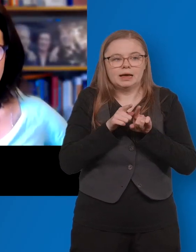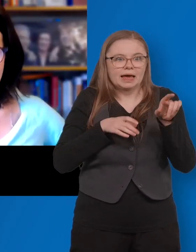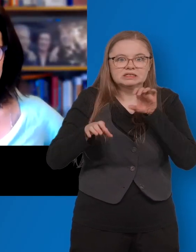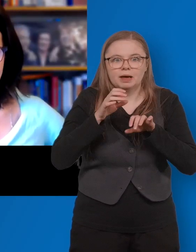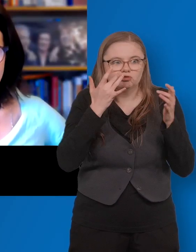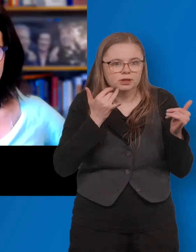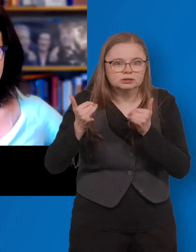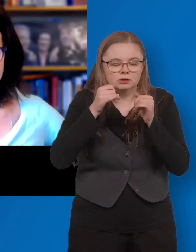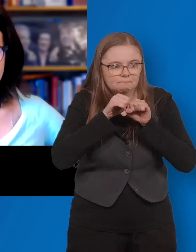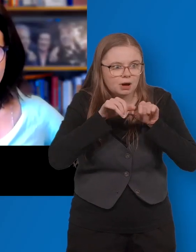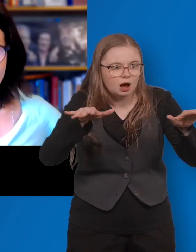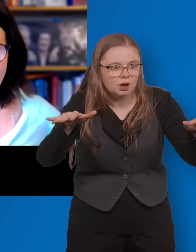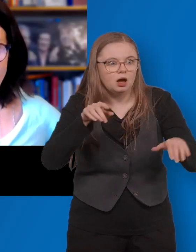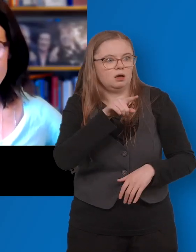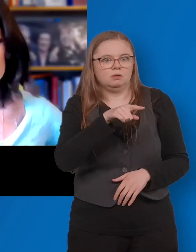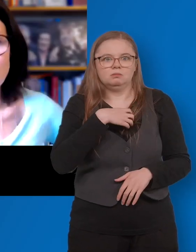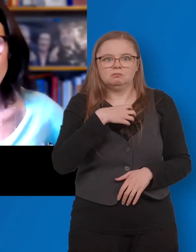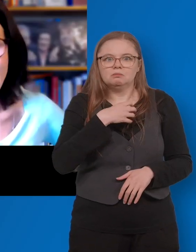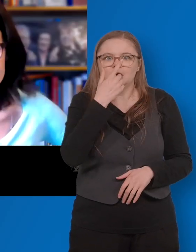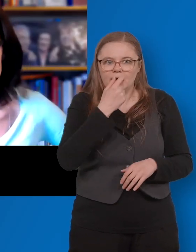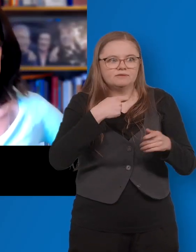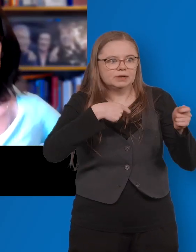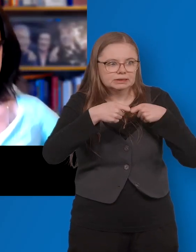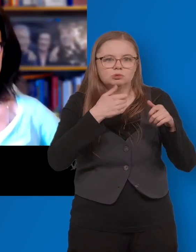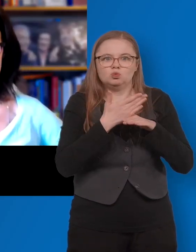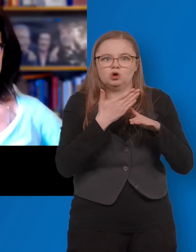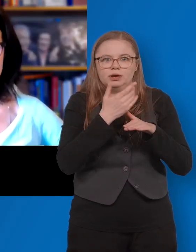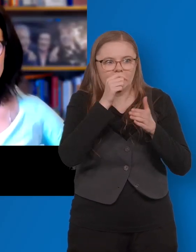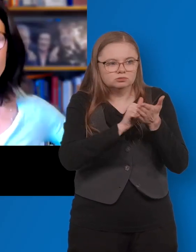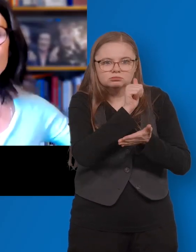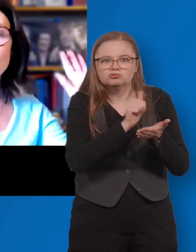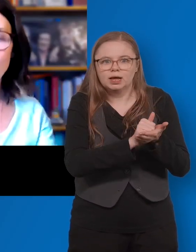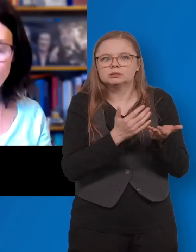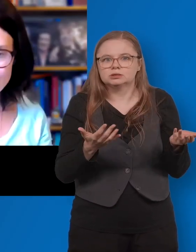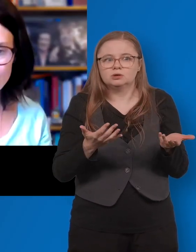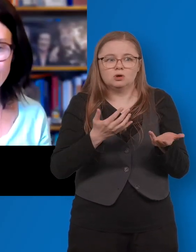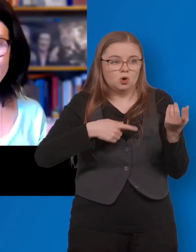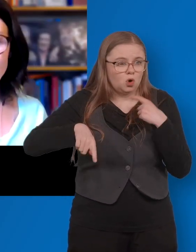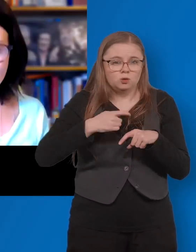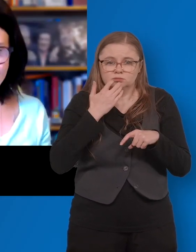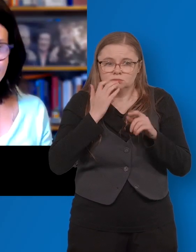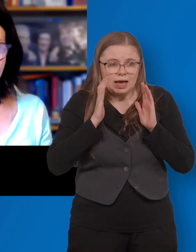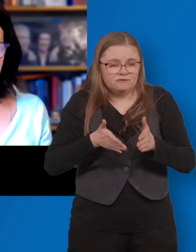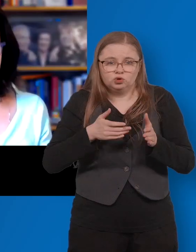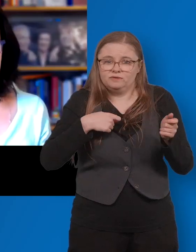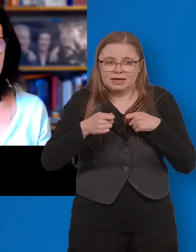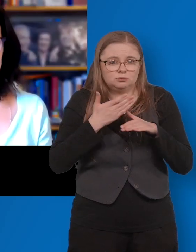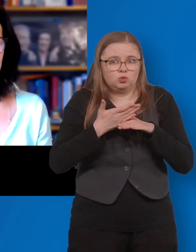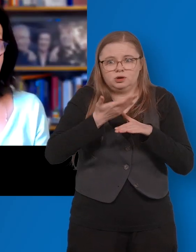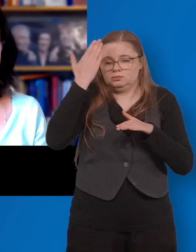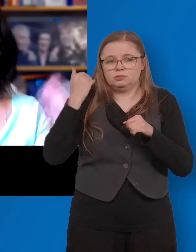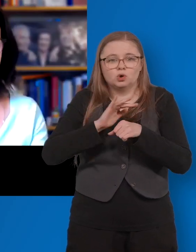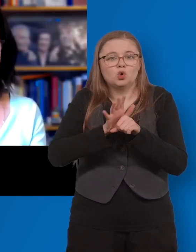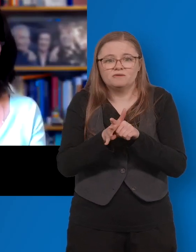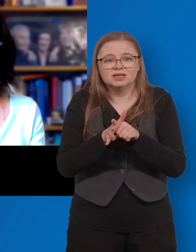flexible working, right? Because we all had to during COVID. Whether we're always doing it well is another matter. But